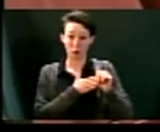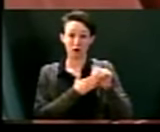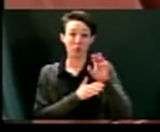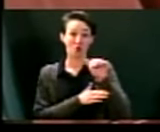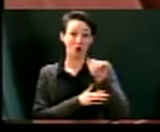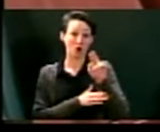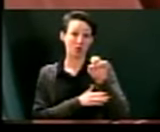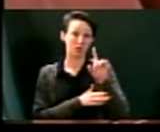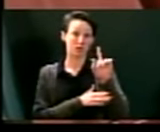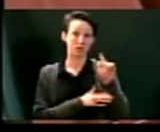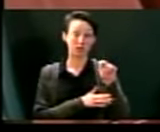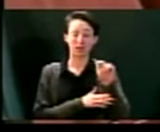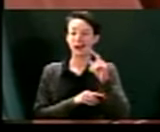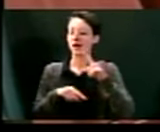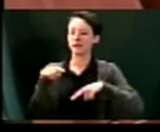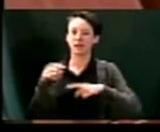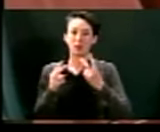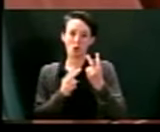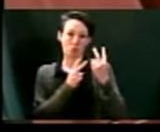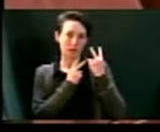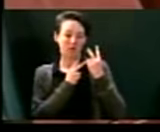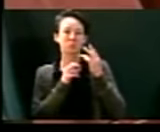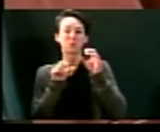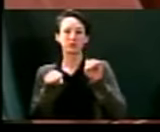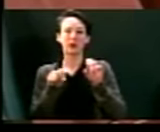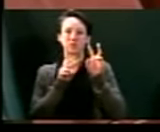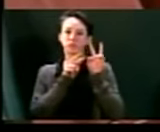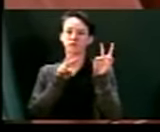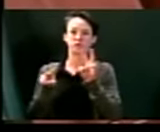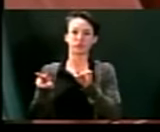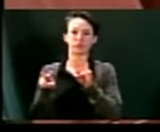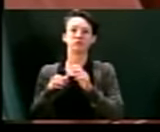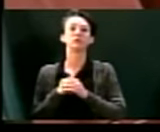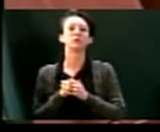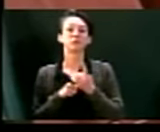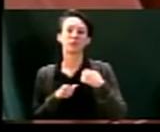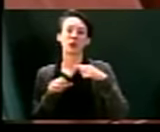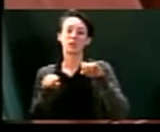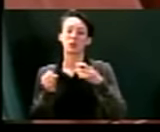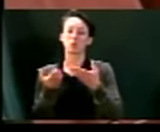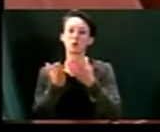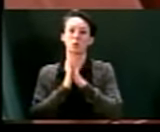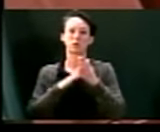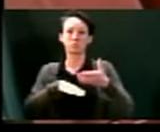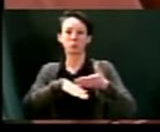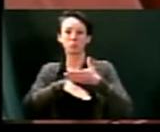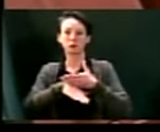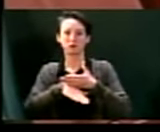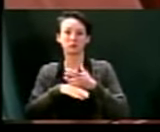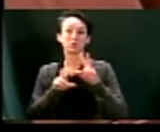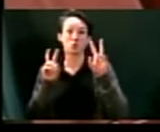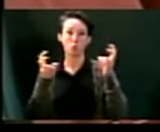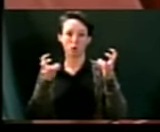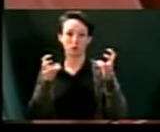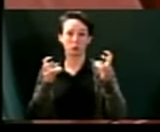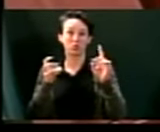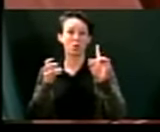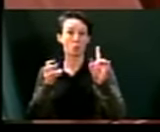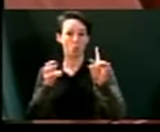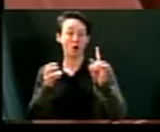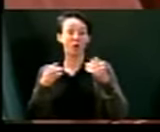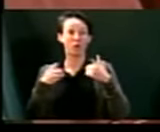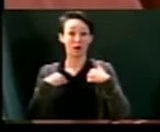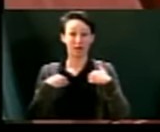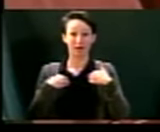behind, but I can look forward. I can request improvements. Quote, where there's a will,